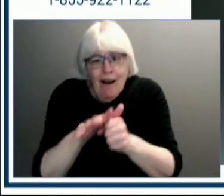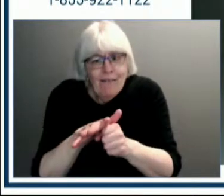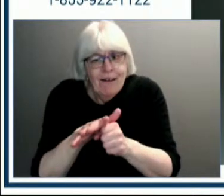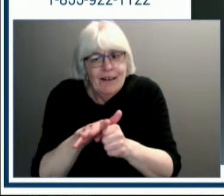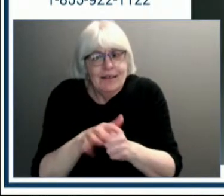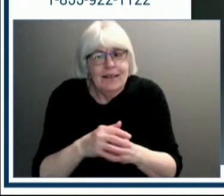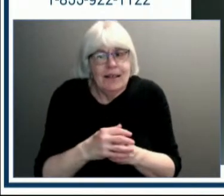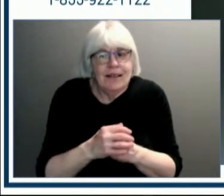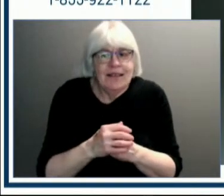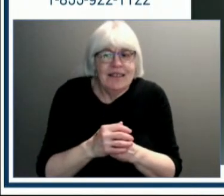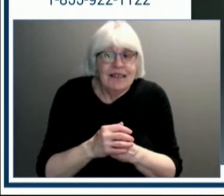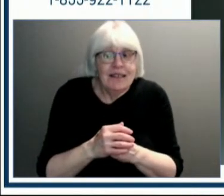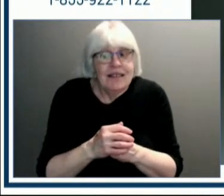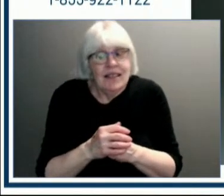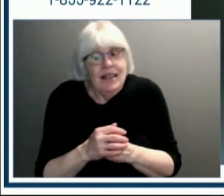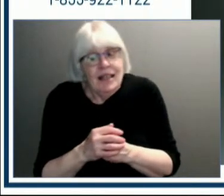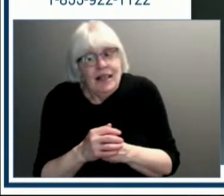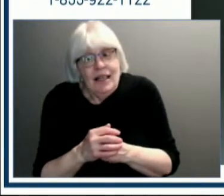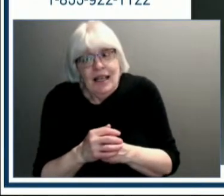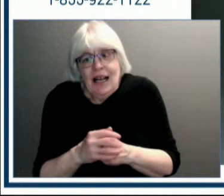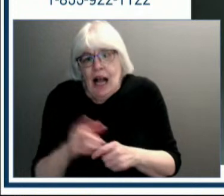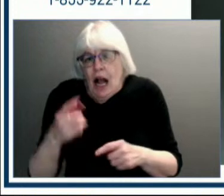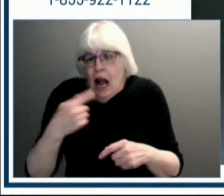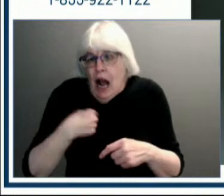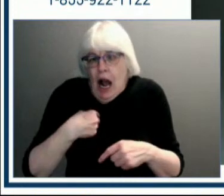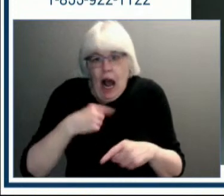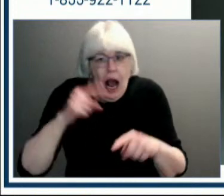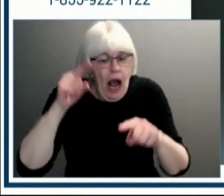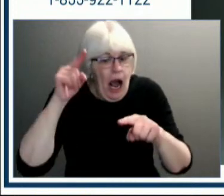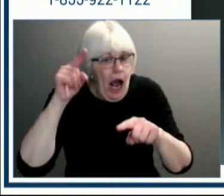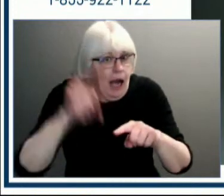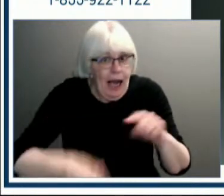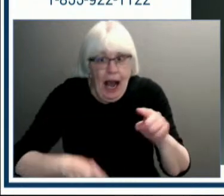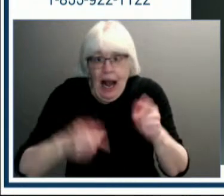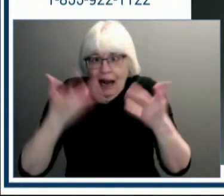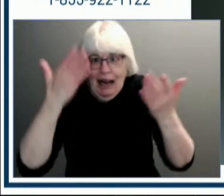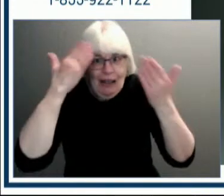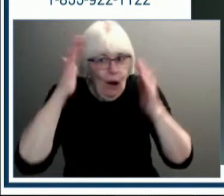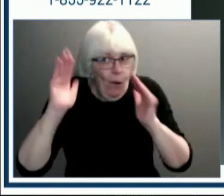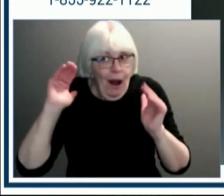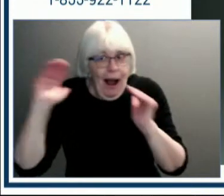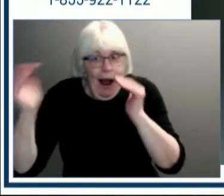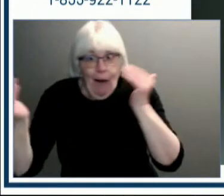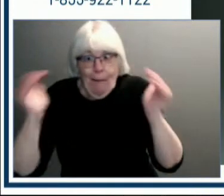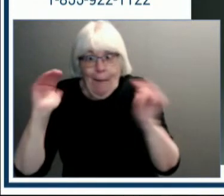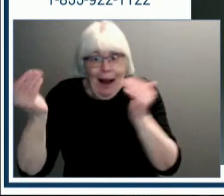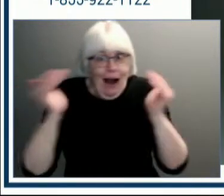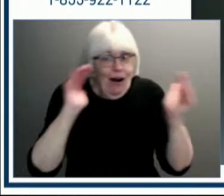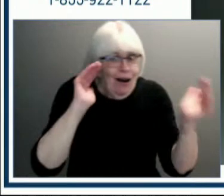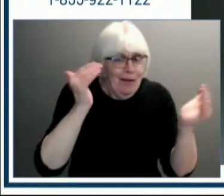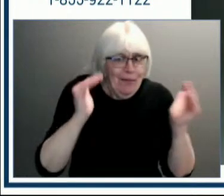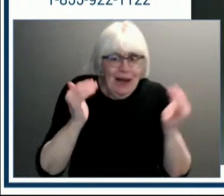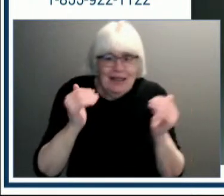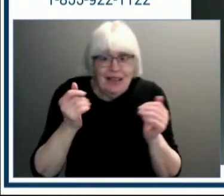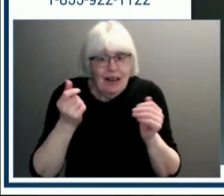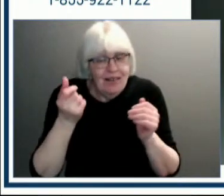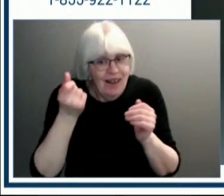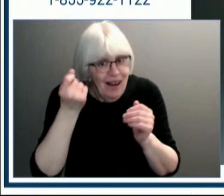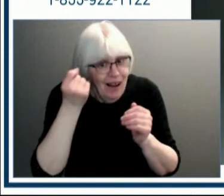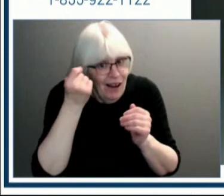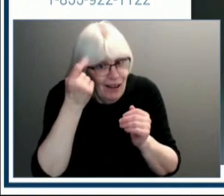numbers to compare, but I think it's a cumulative effect too. That the ongoing impacts of the stresses